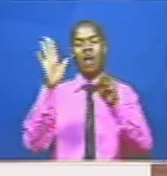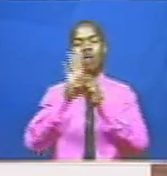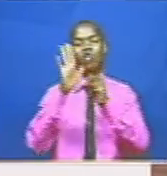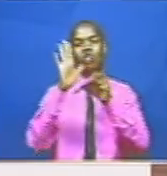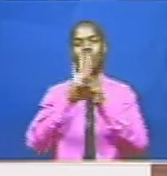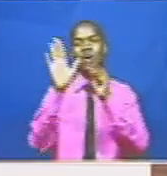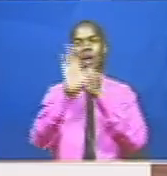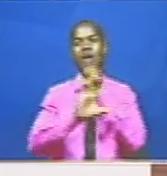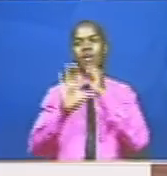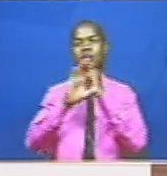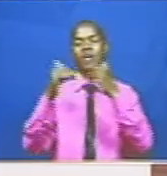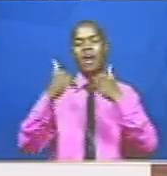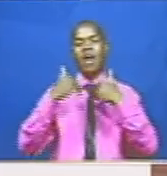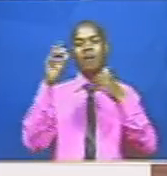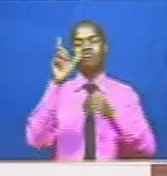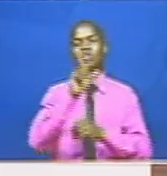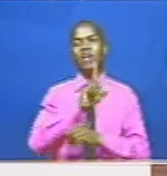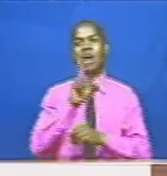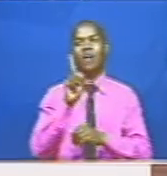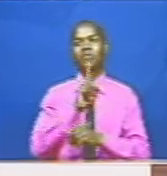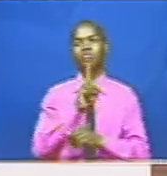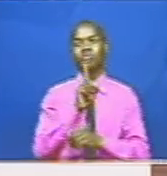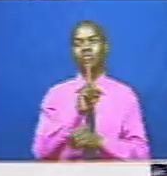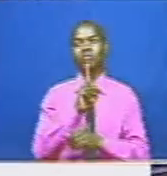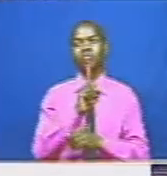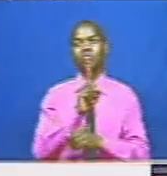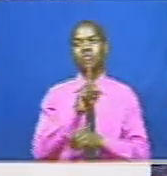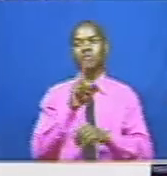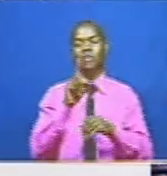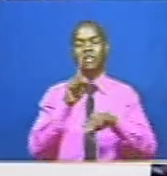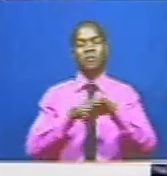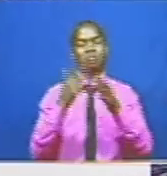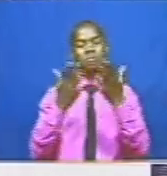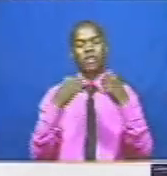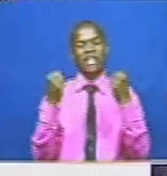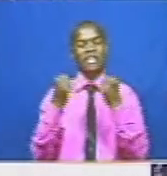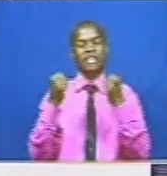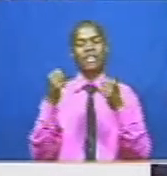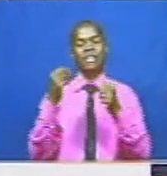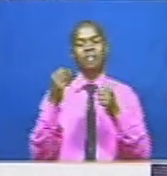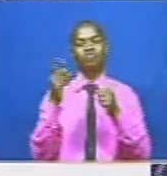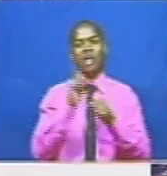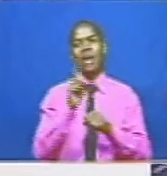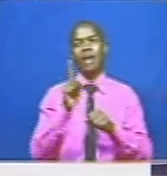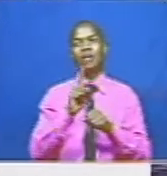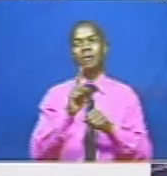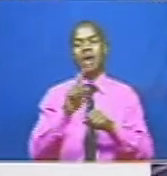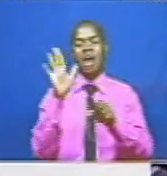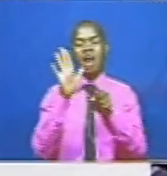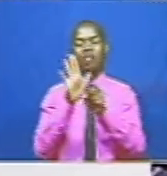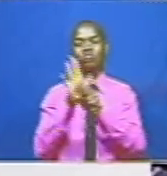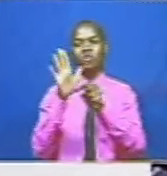very tough, I mean, if it's winter, it's very extreme. If it's summer, it's very extreme. So that way, most people want to travel and go